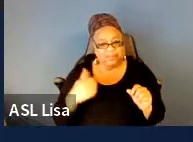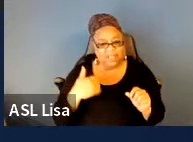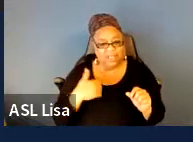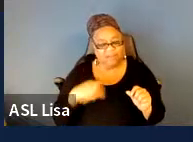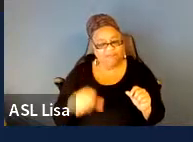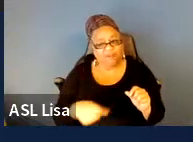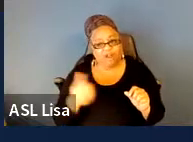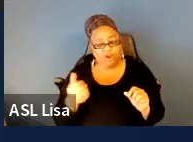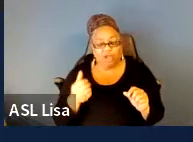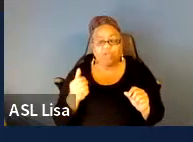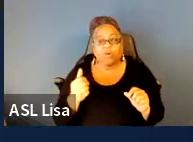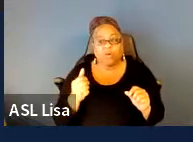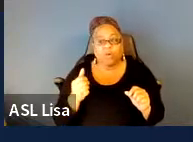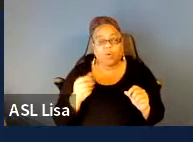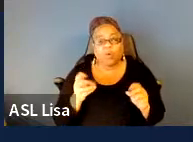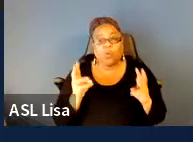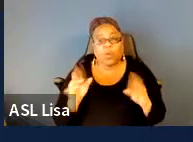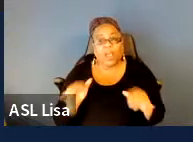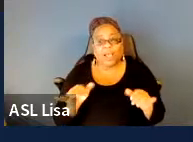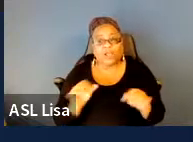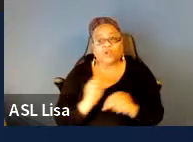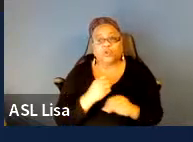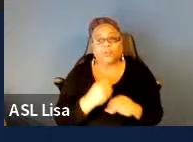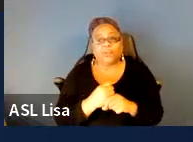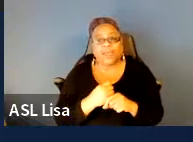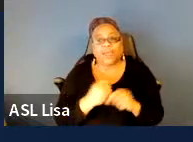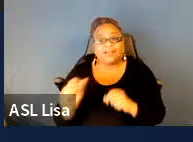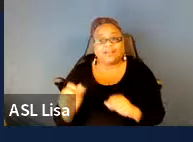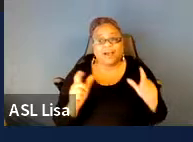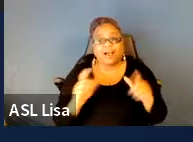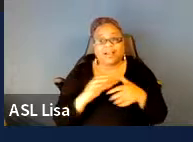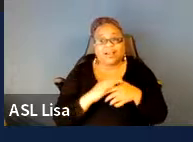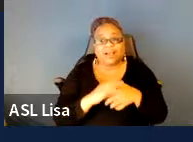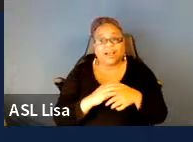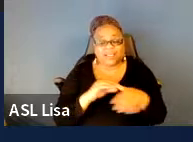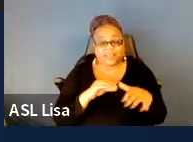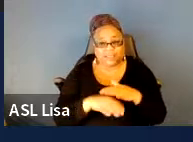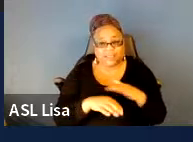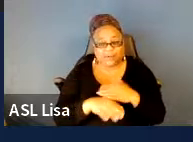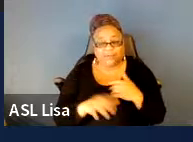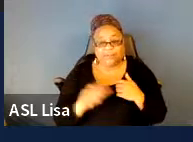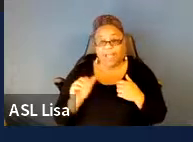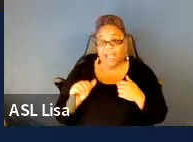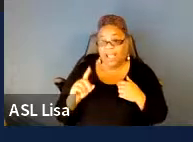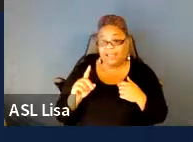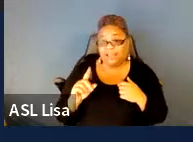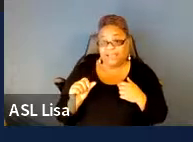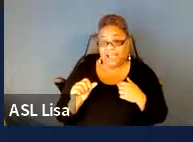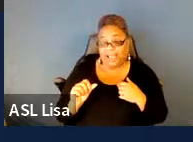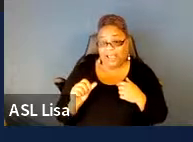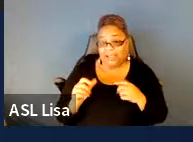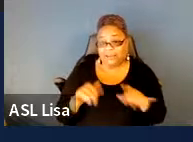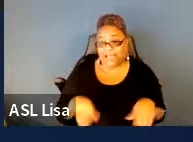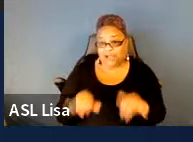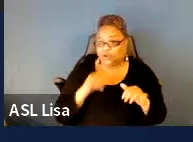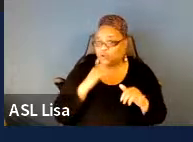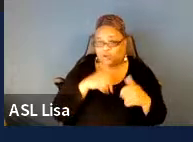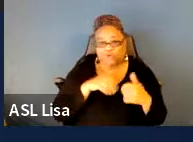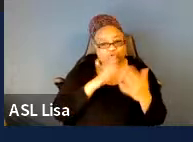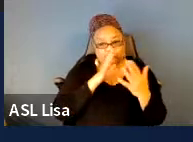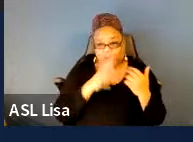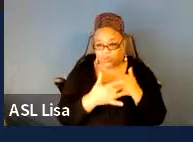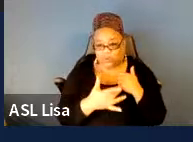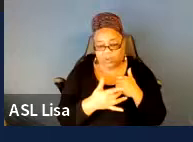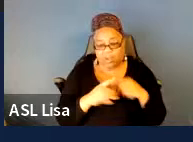sign content accessible. Now, the ADA standards do not address these technologies. However,